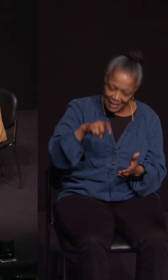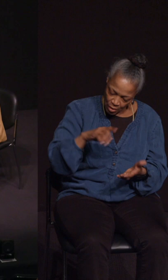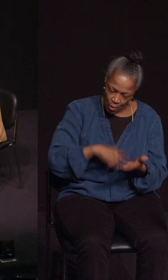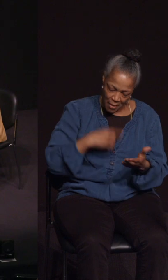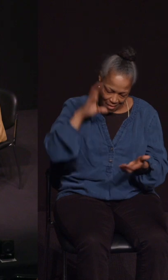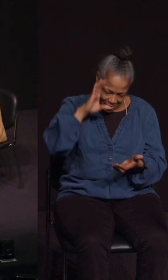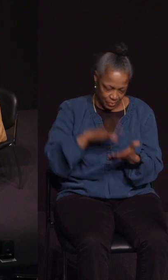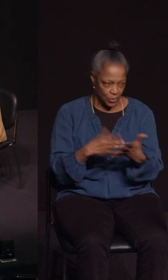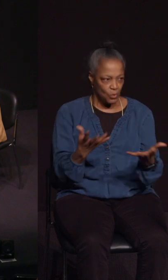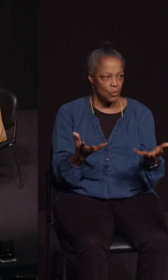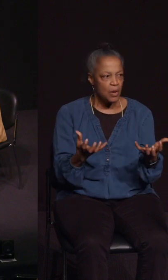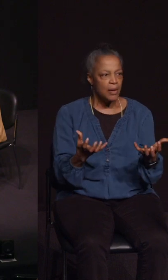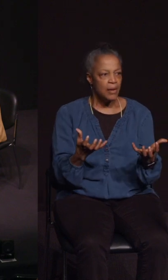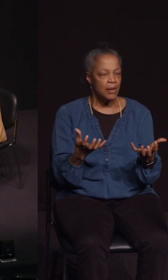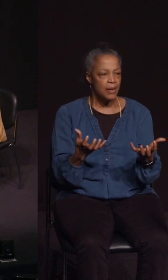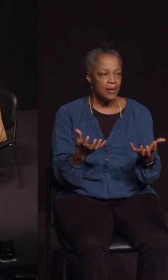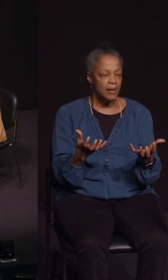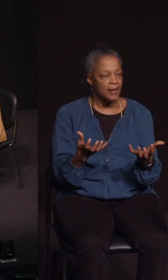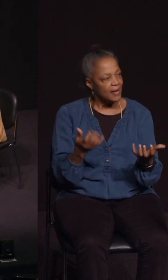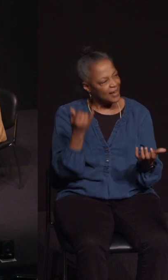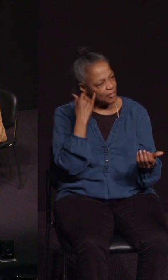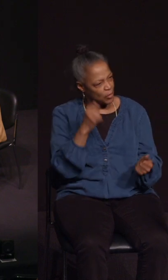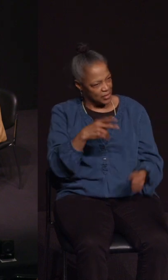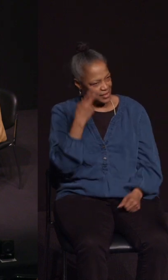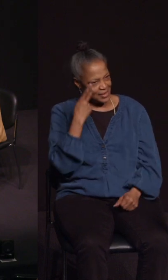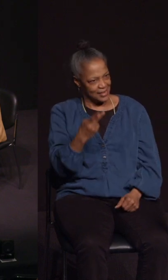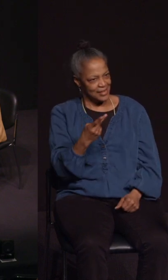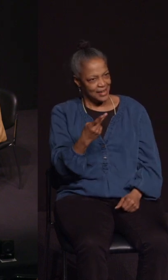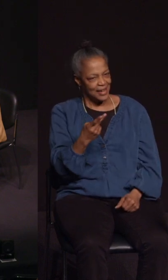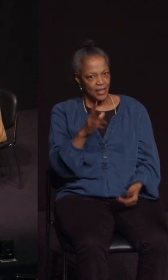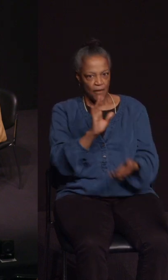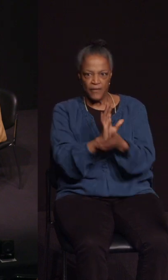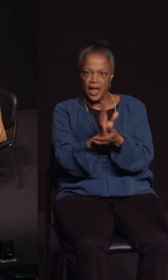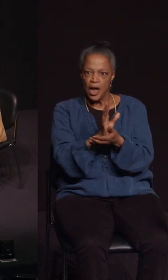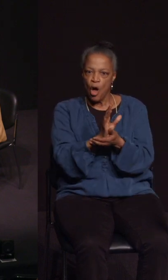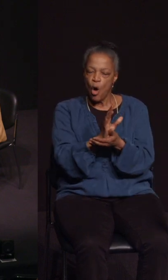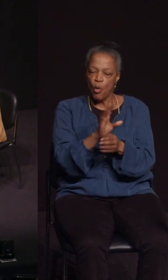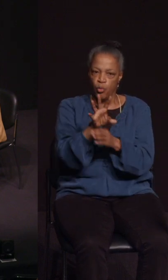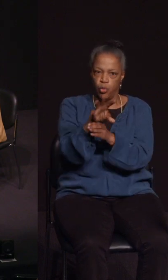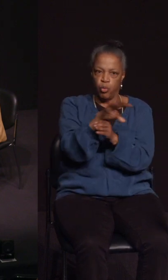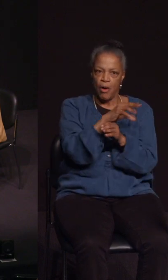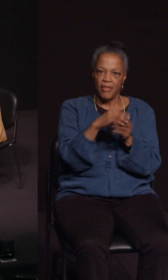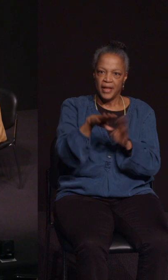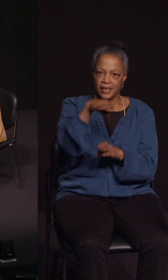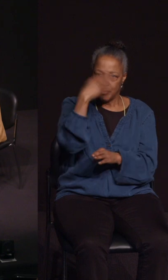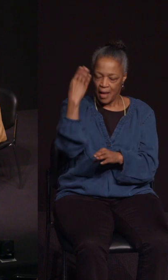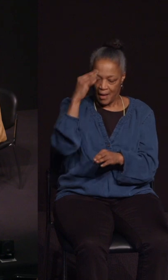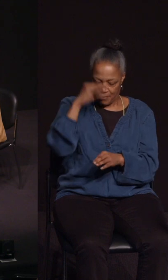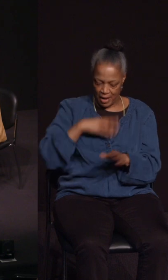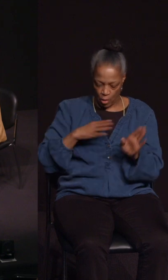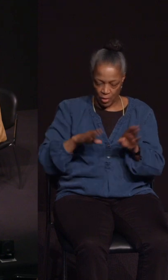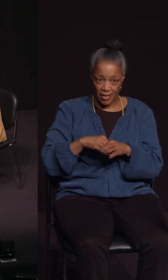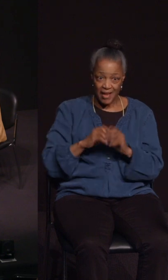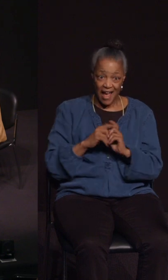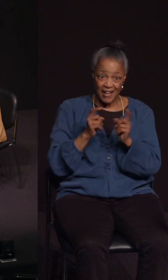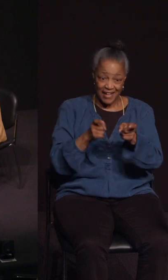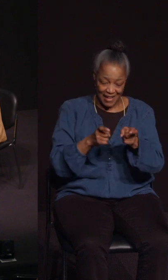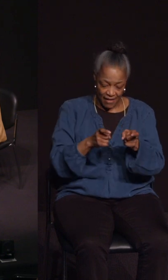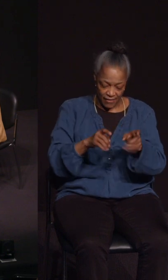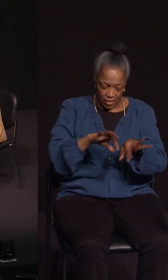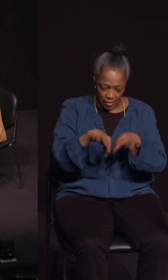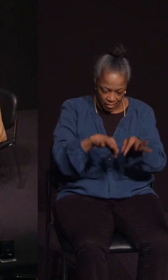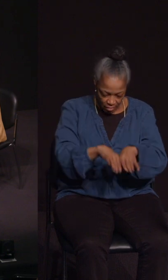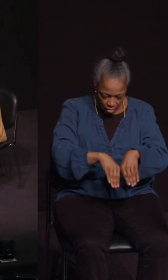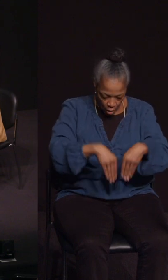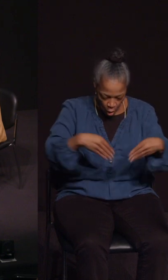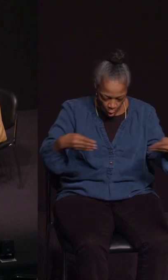And if you could just see the video of these black men when they opened the gifts, you know, the gifts that really